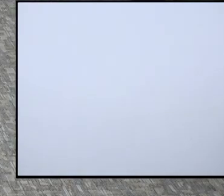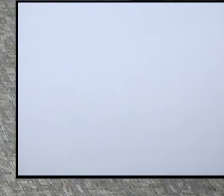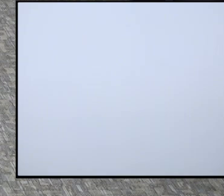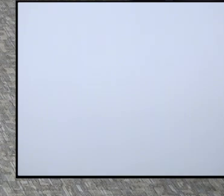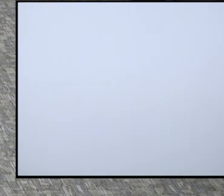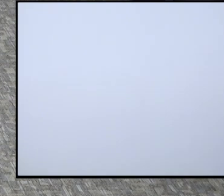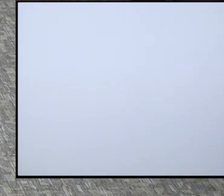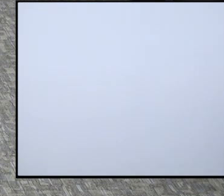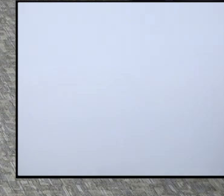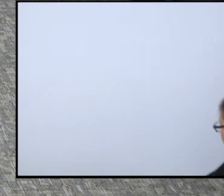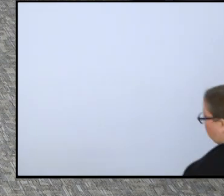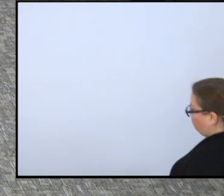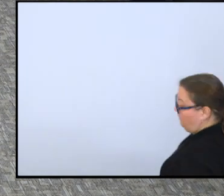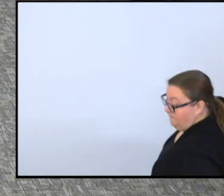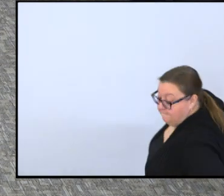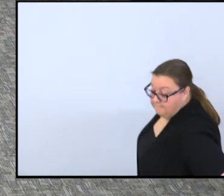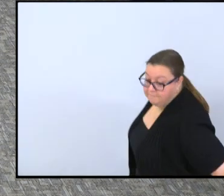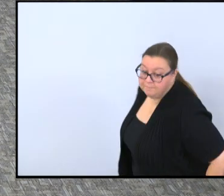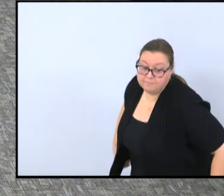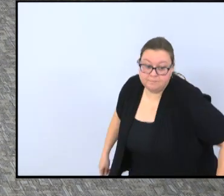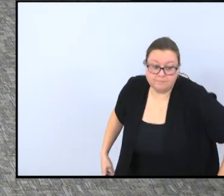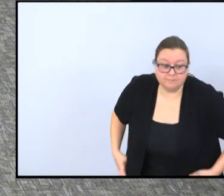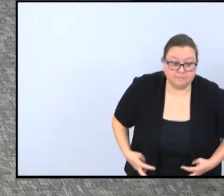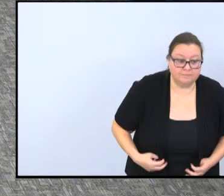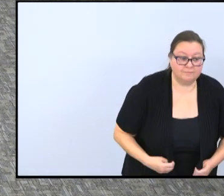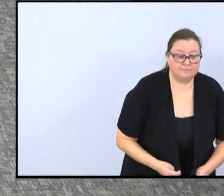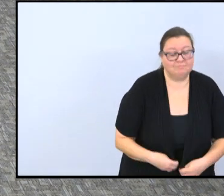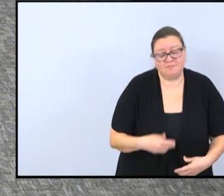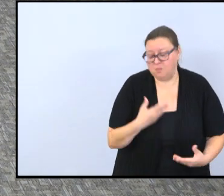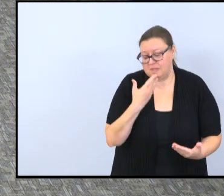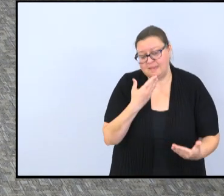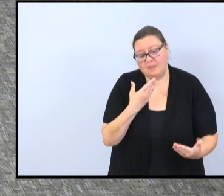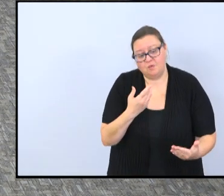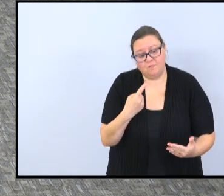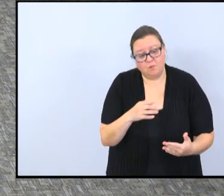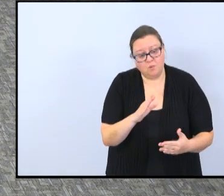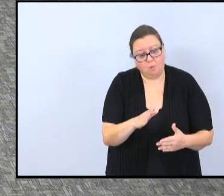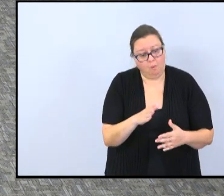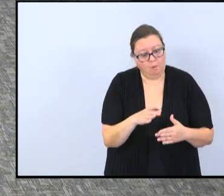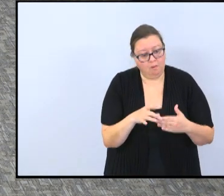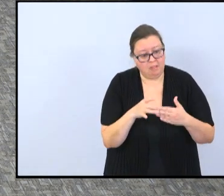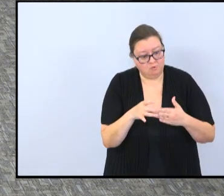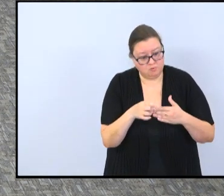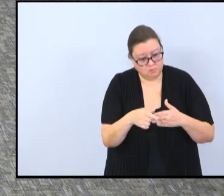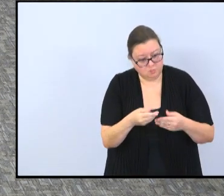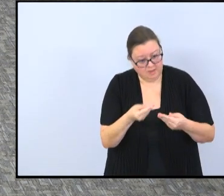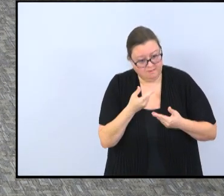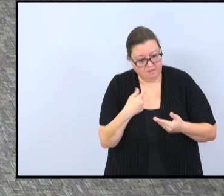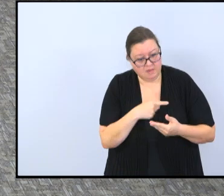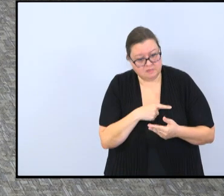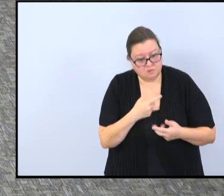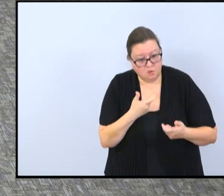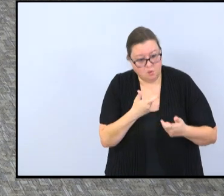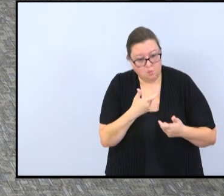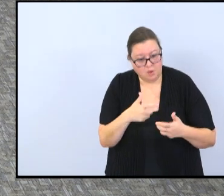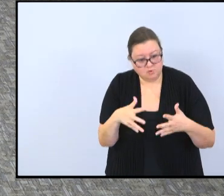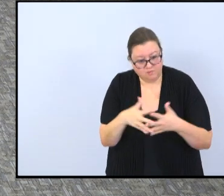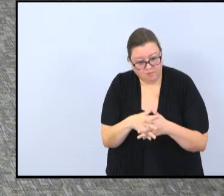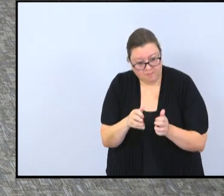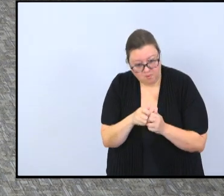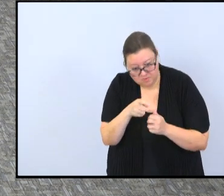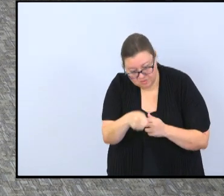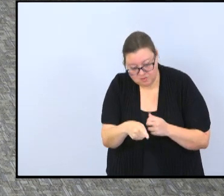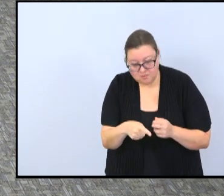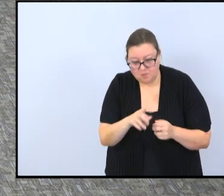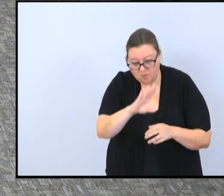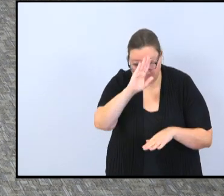The same thing. Just want to say thank you for the 3 years you gave us. And watching football with you, watching your son